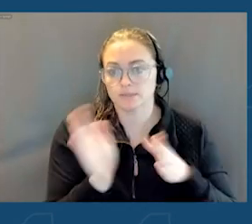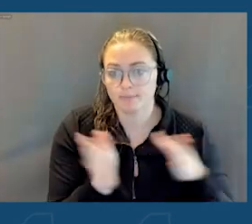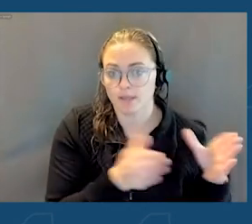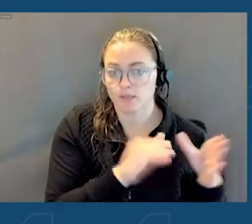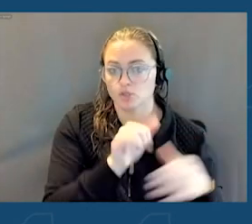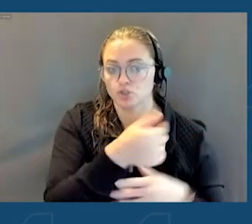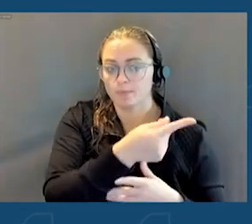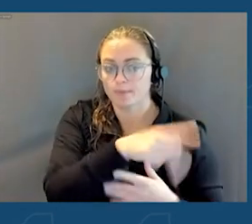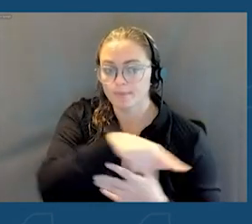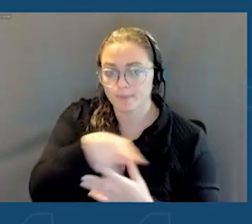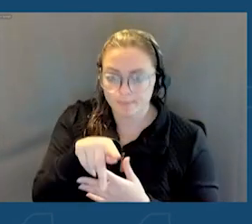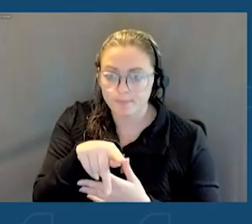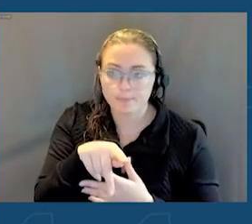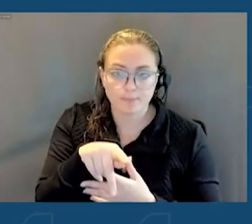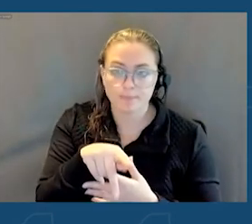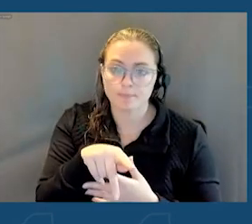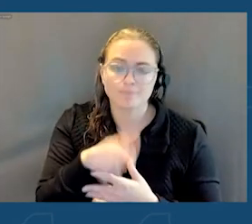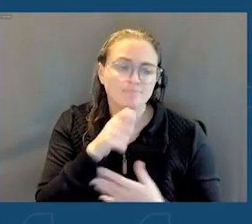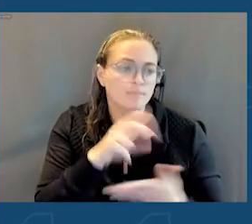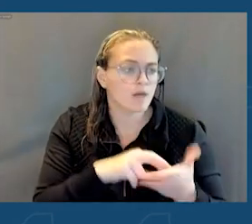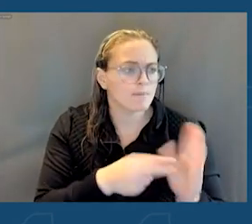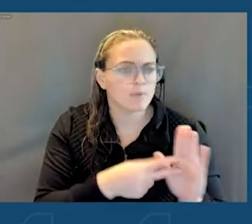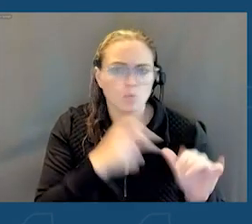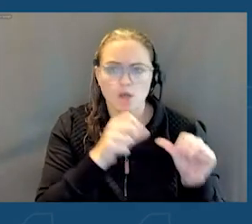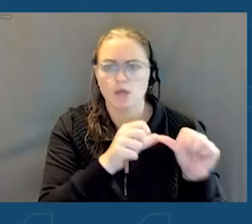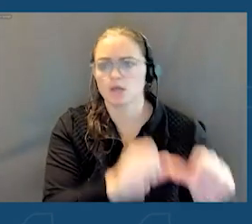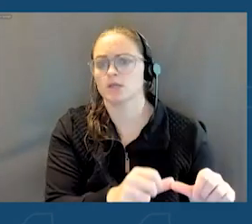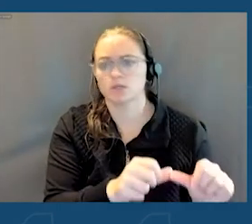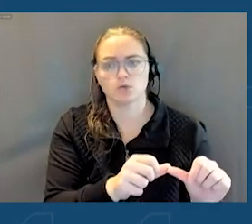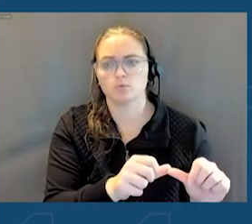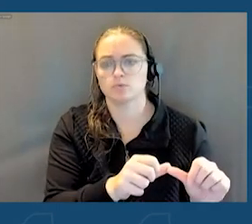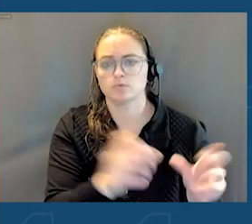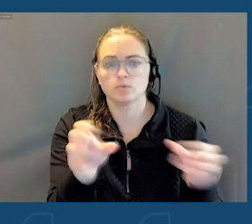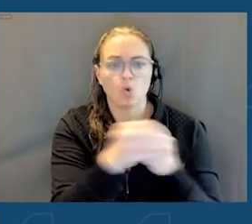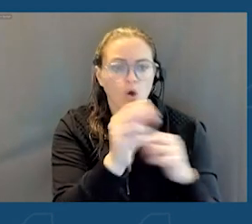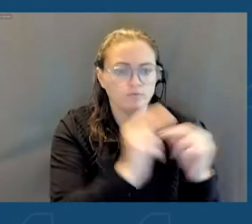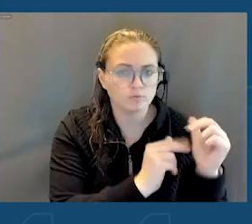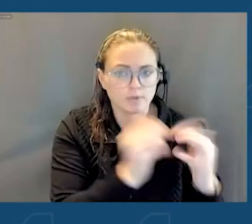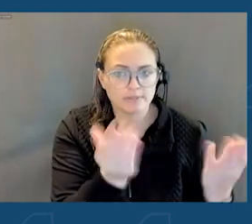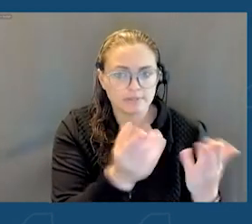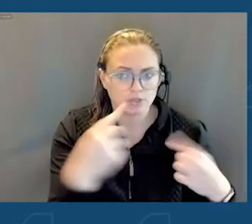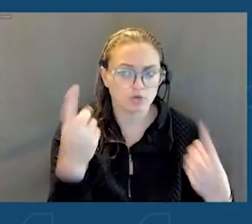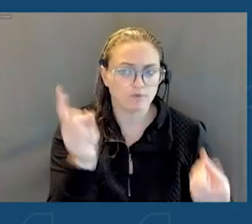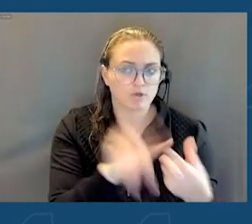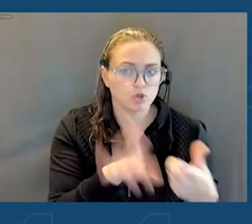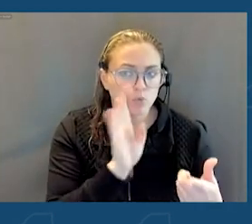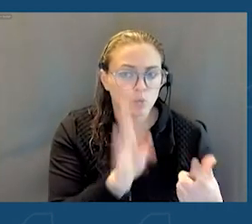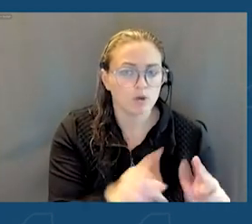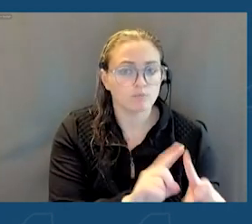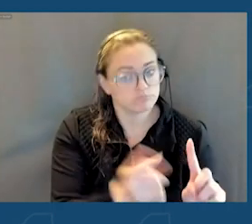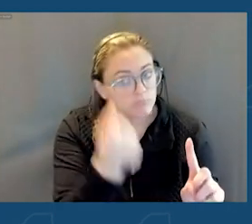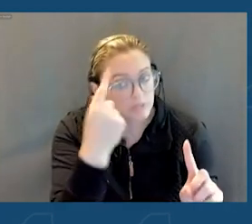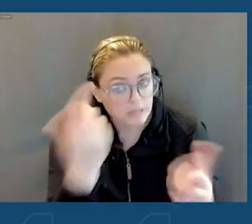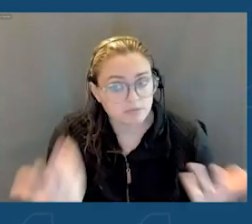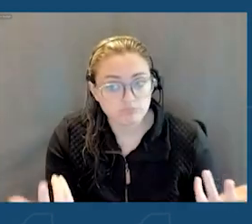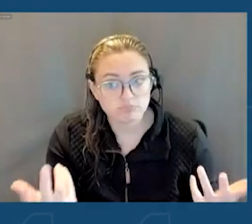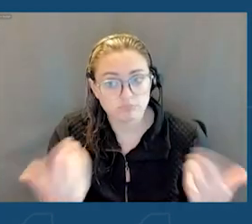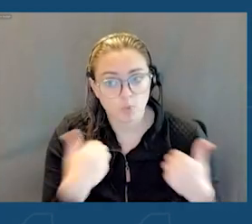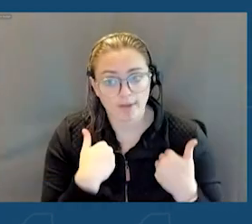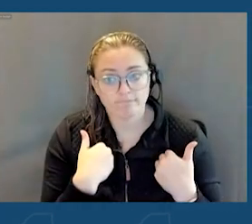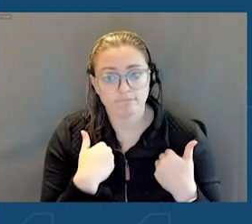GPP. That does not mean that we're not going to be building office space here at some point. It makes sense. We